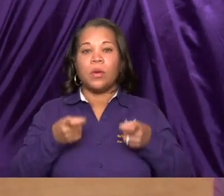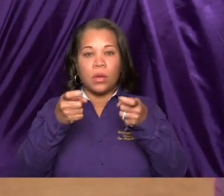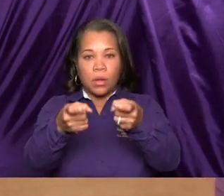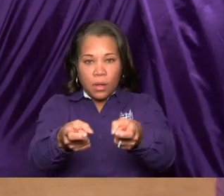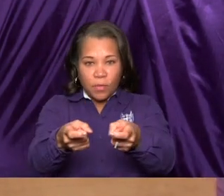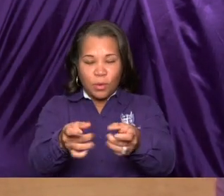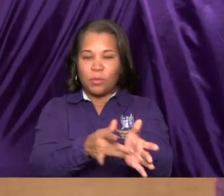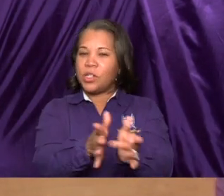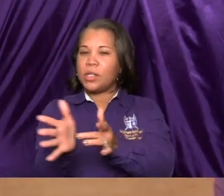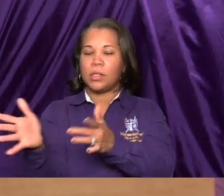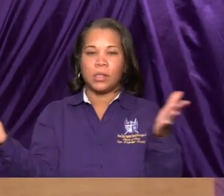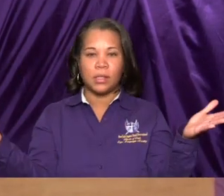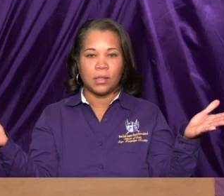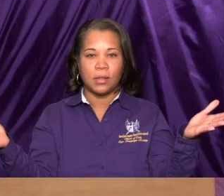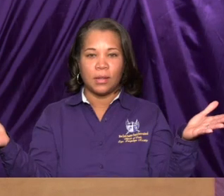Jesus.